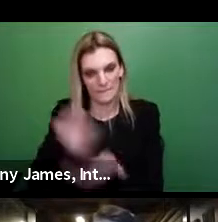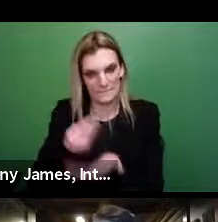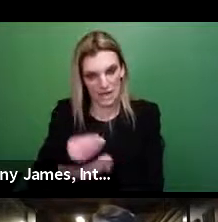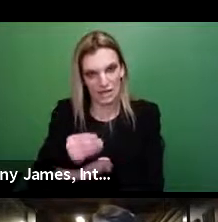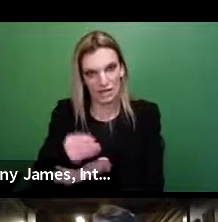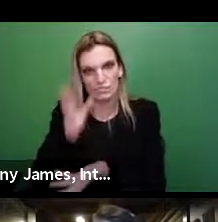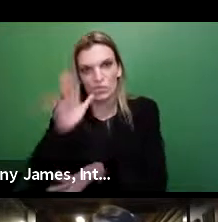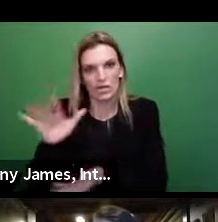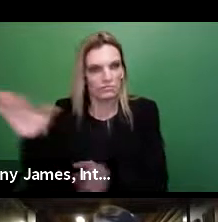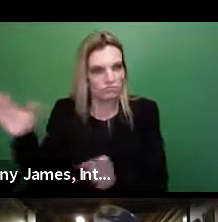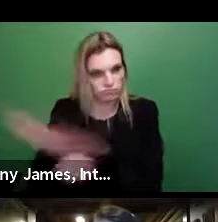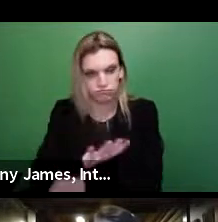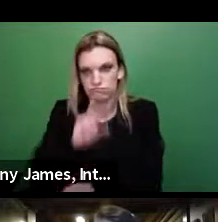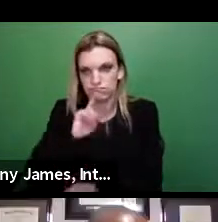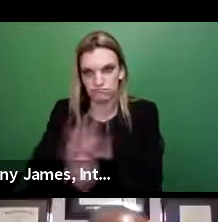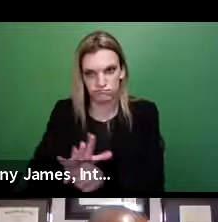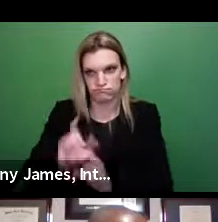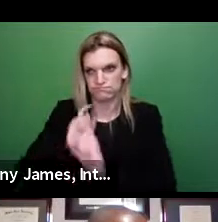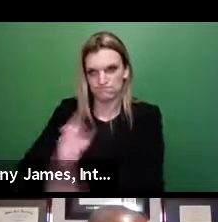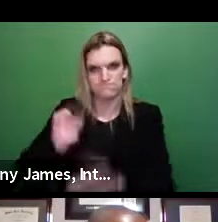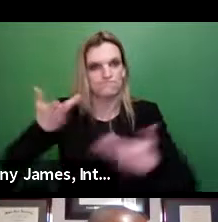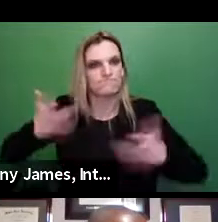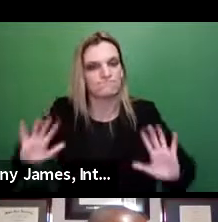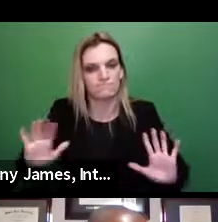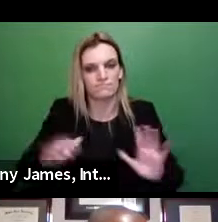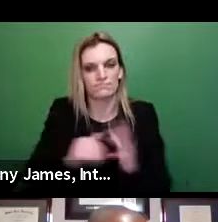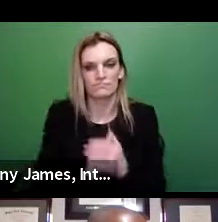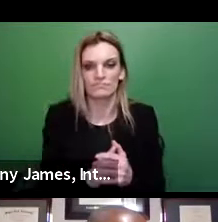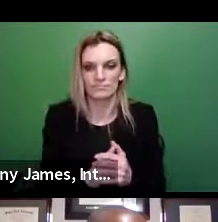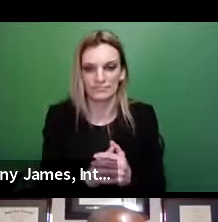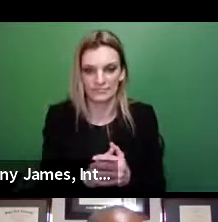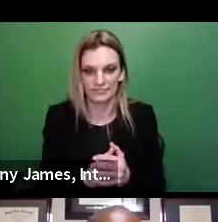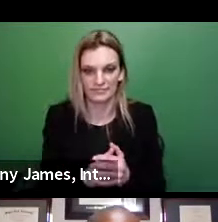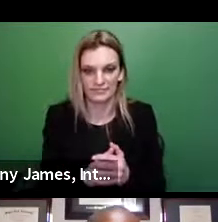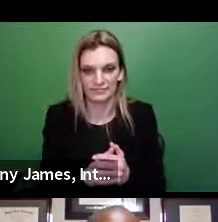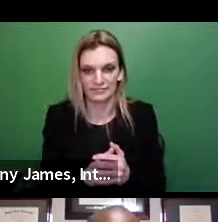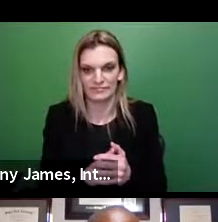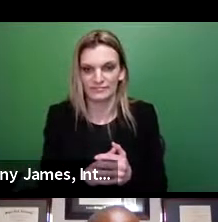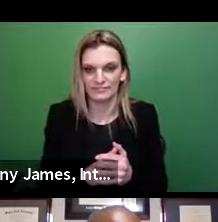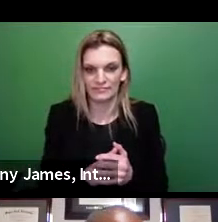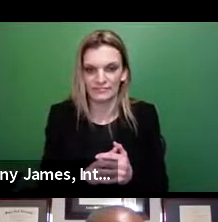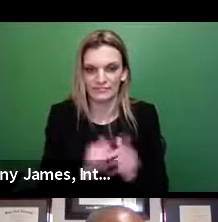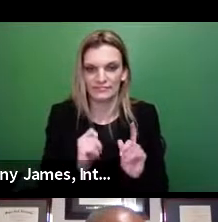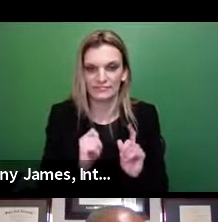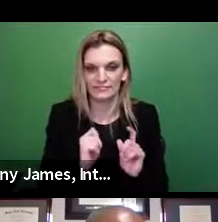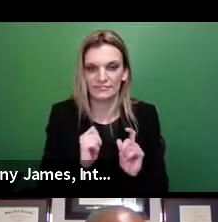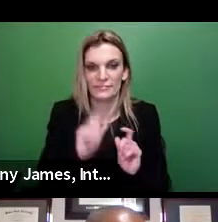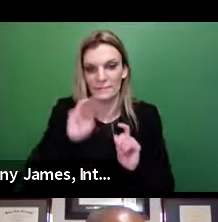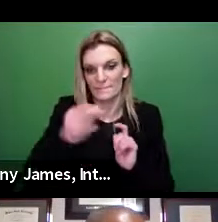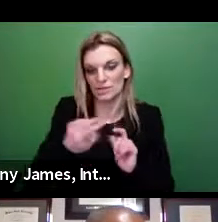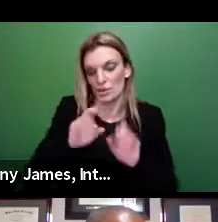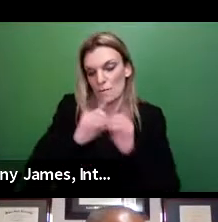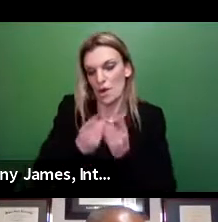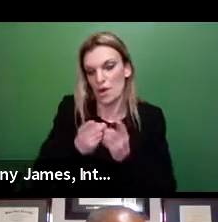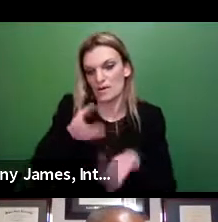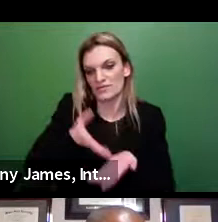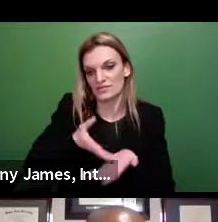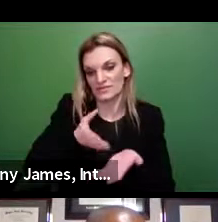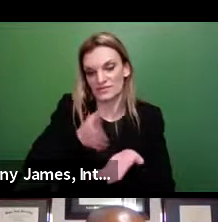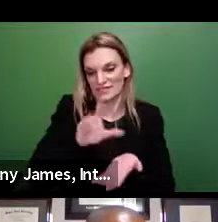were recommitted. The partners are the Michigan Department of Civil